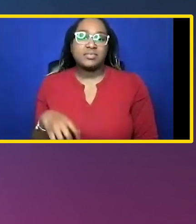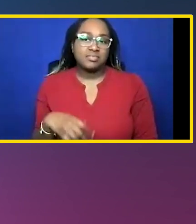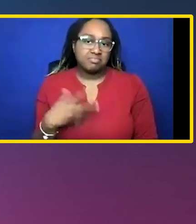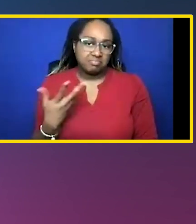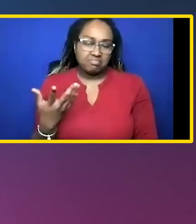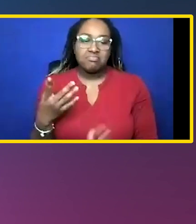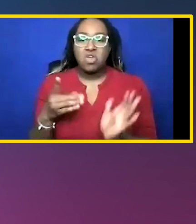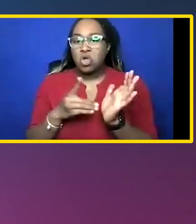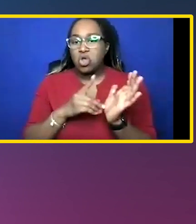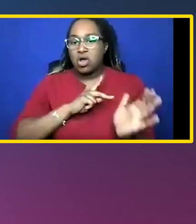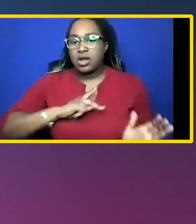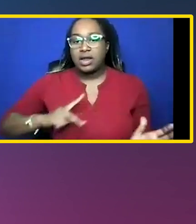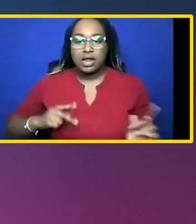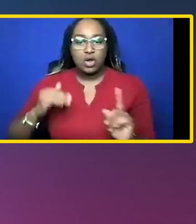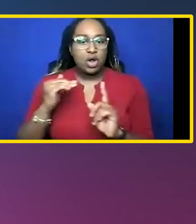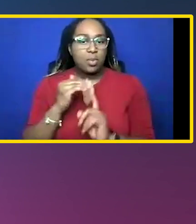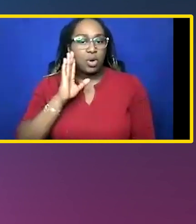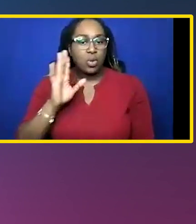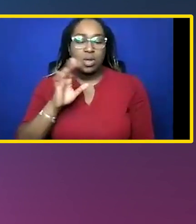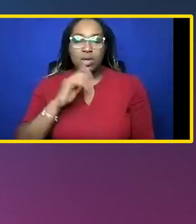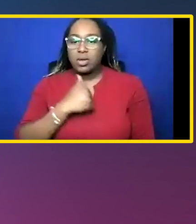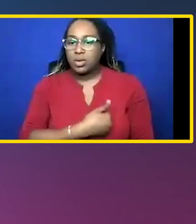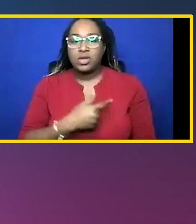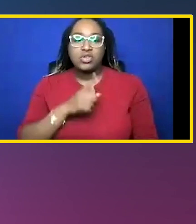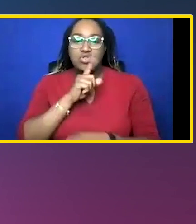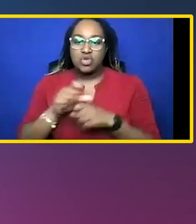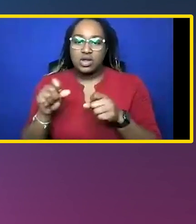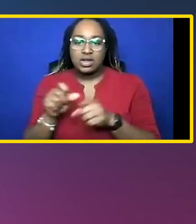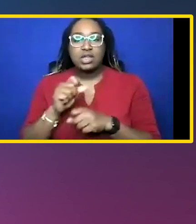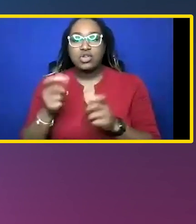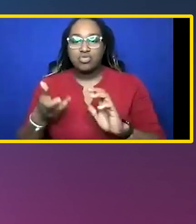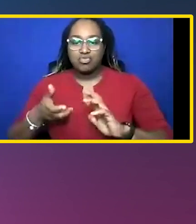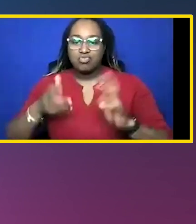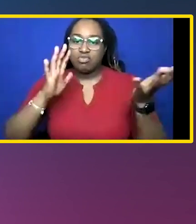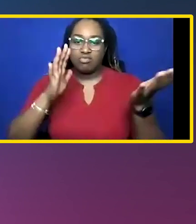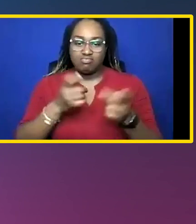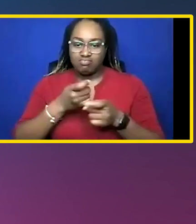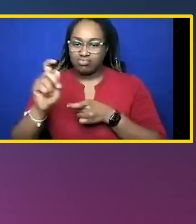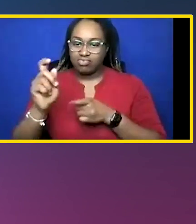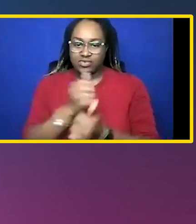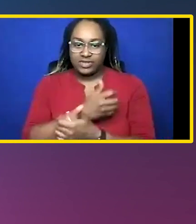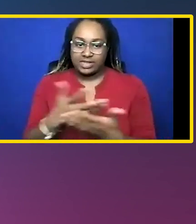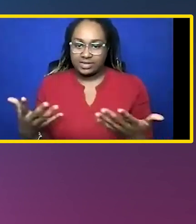Dr. King reminded us we're going to be the ones that actually ruined everything, that